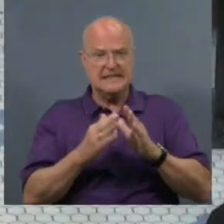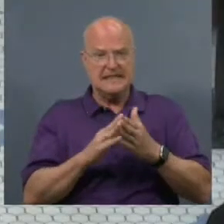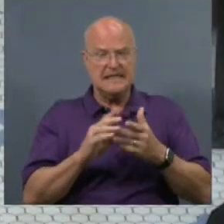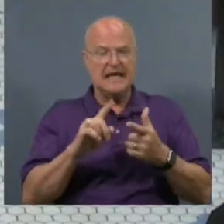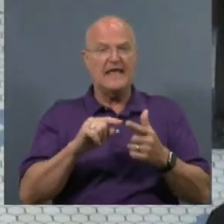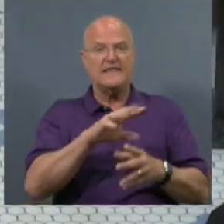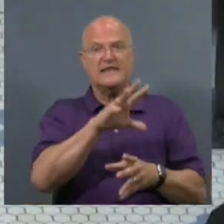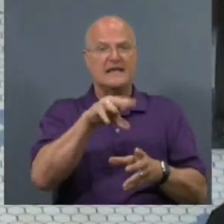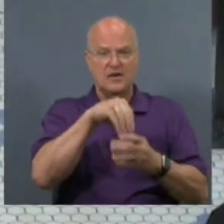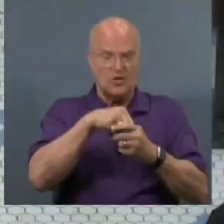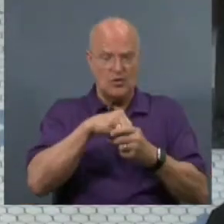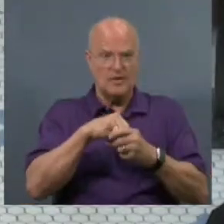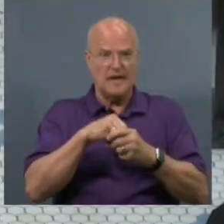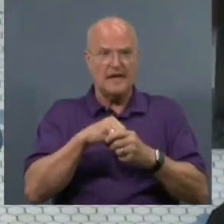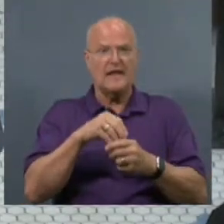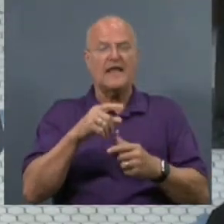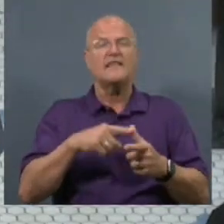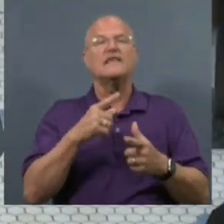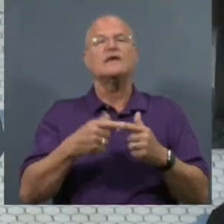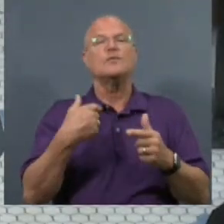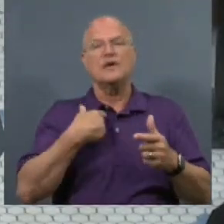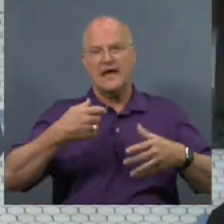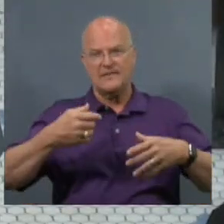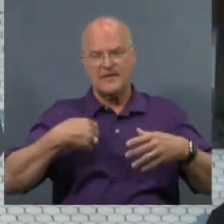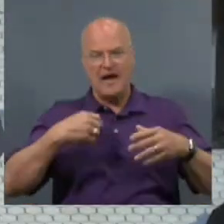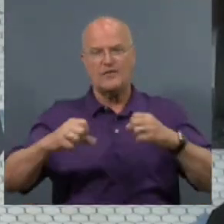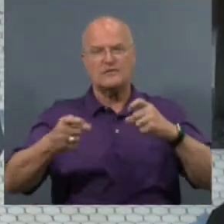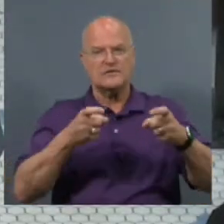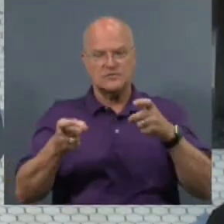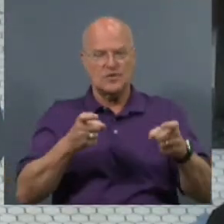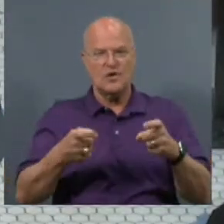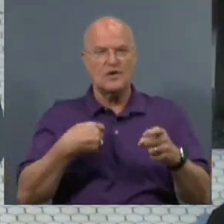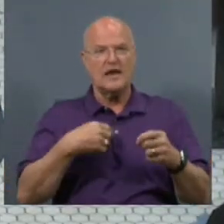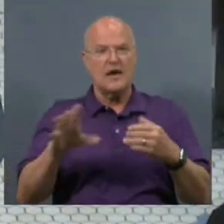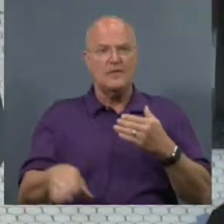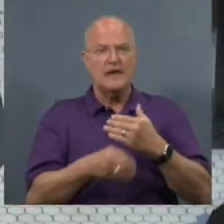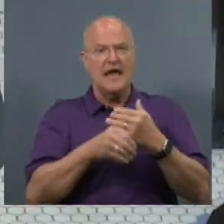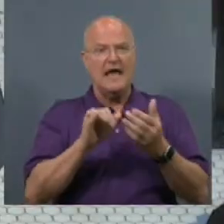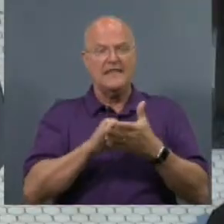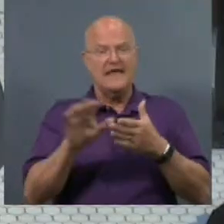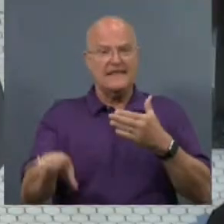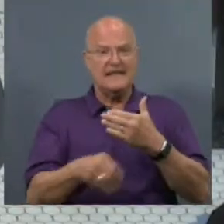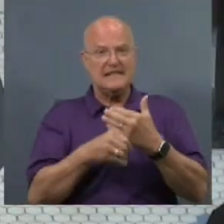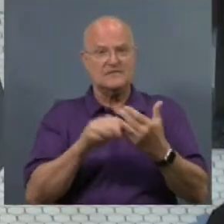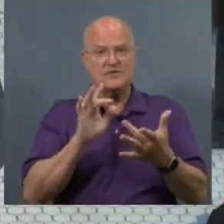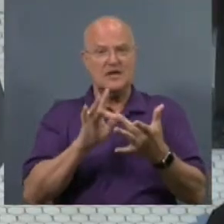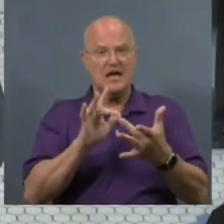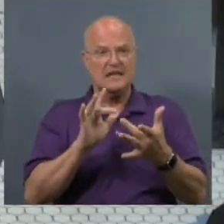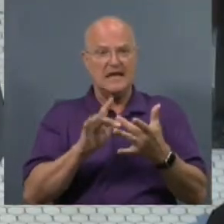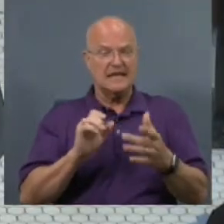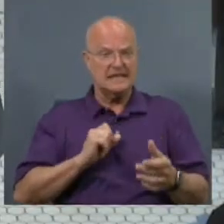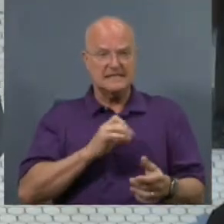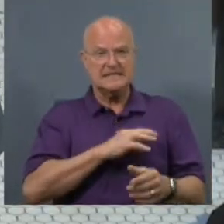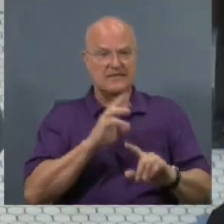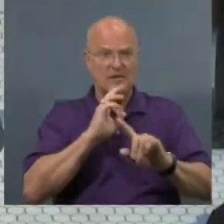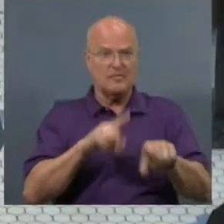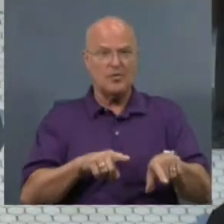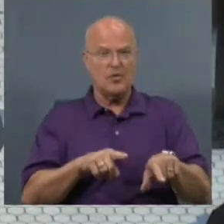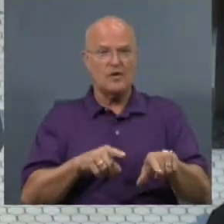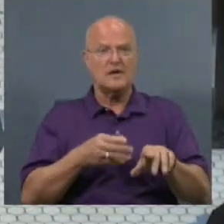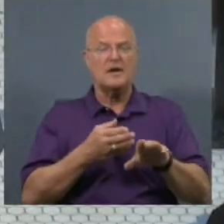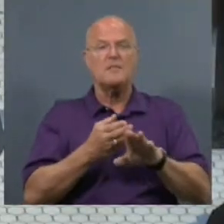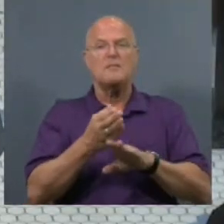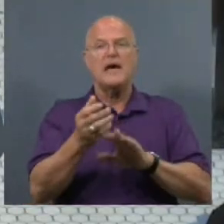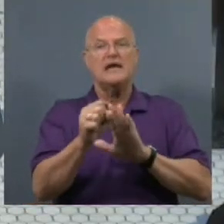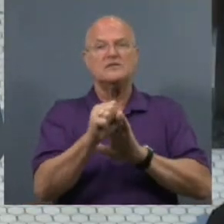being incorporated, that's where we have our jurisdiction. And I just want to add the additional context is in the staff report. There was a major